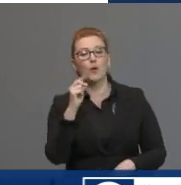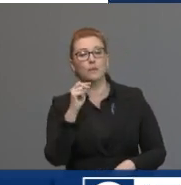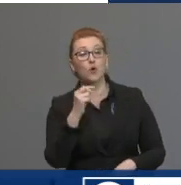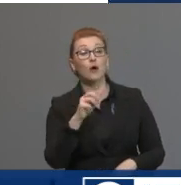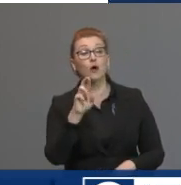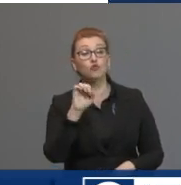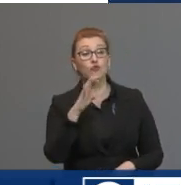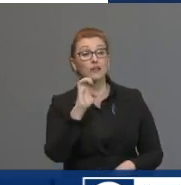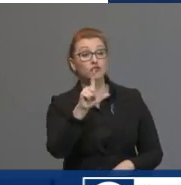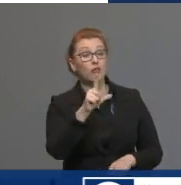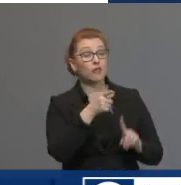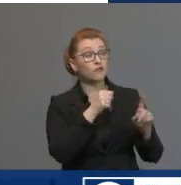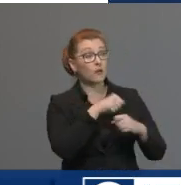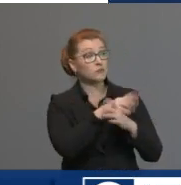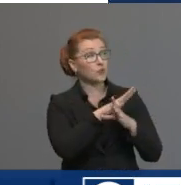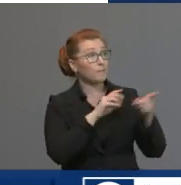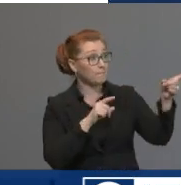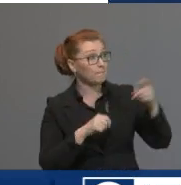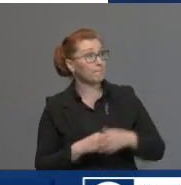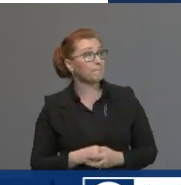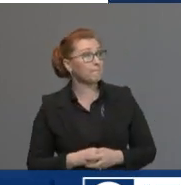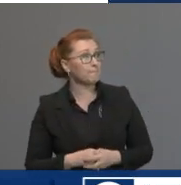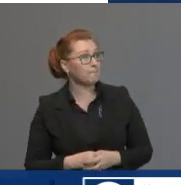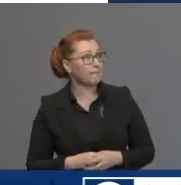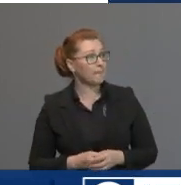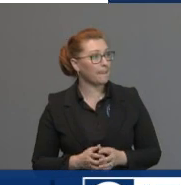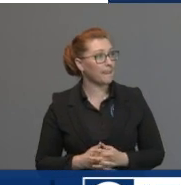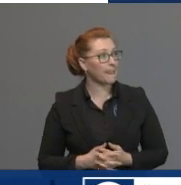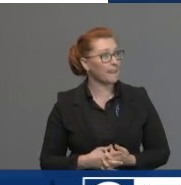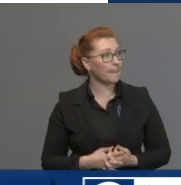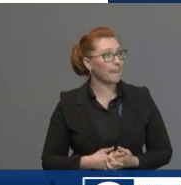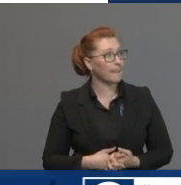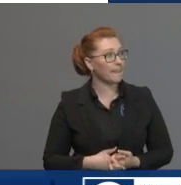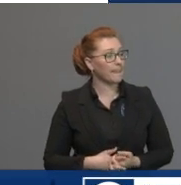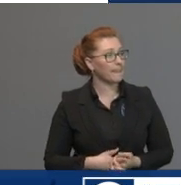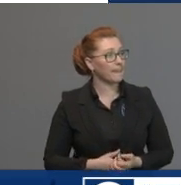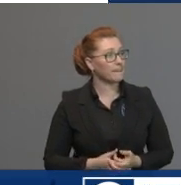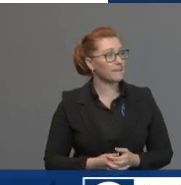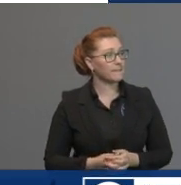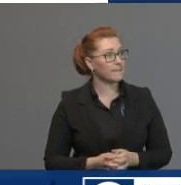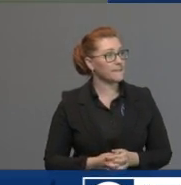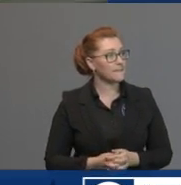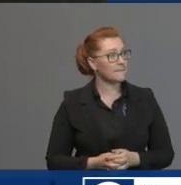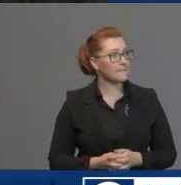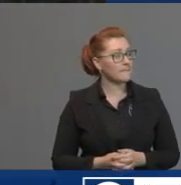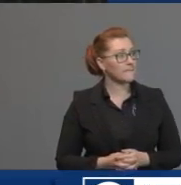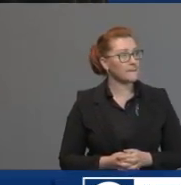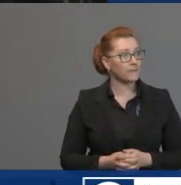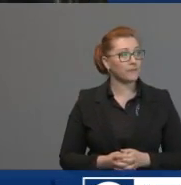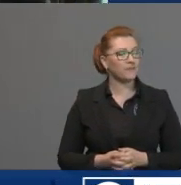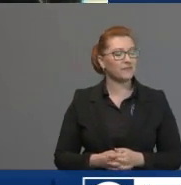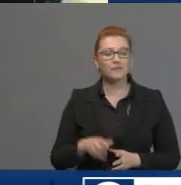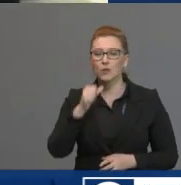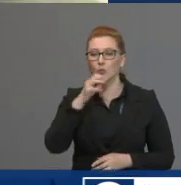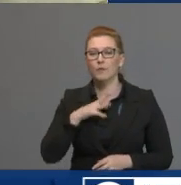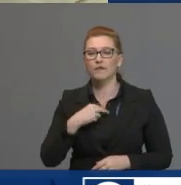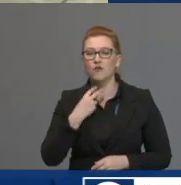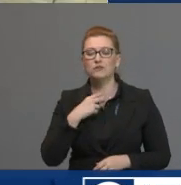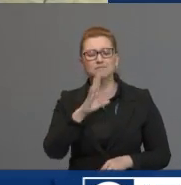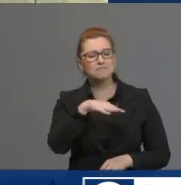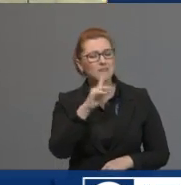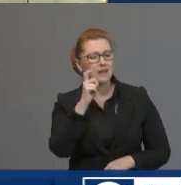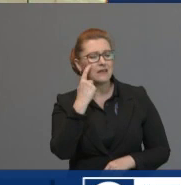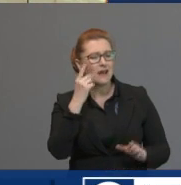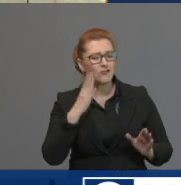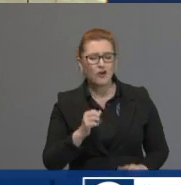for one more. We're going to go to Rachel Leingang from the Arizona Republic via Zoom. Rachel, go ahead. Governor, I don't